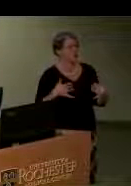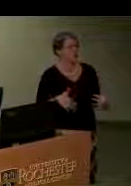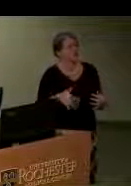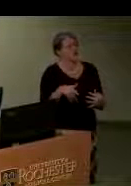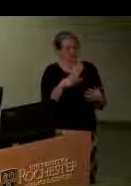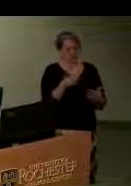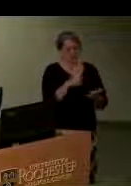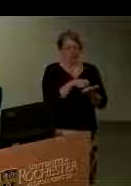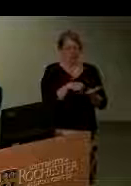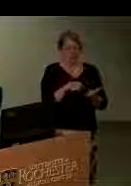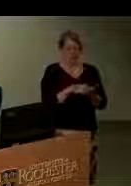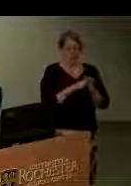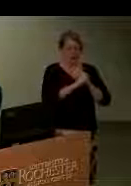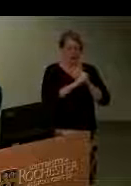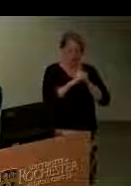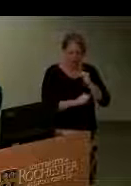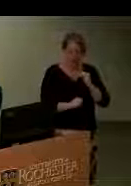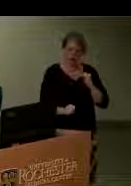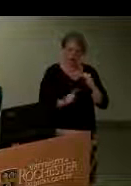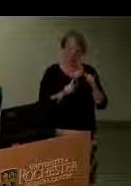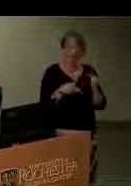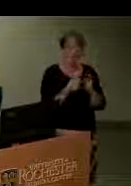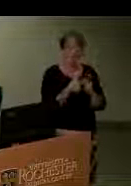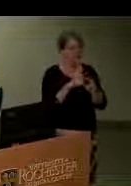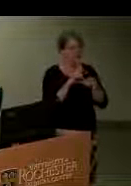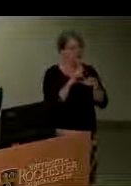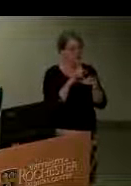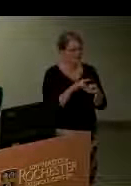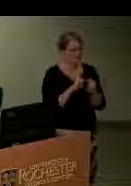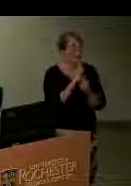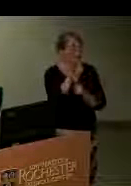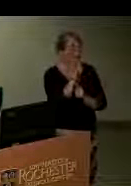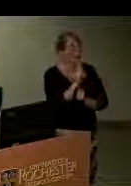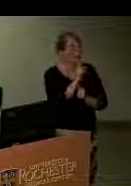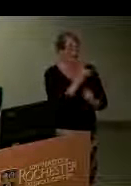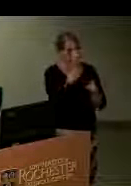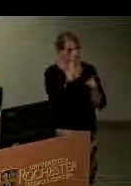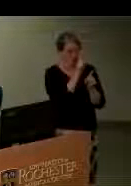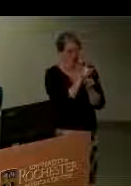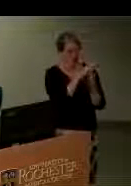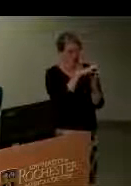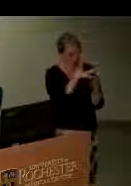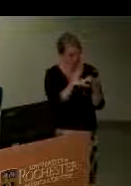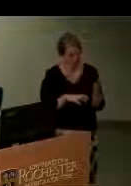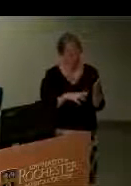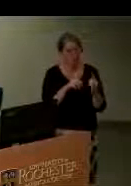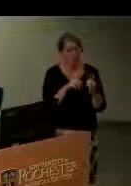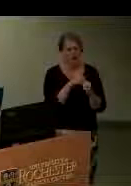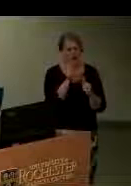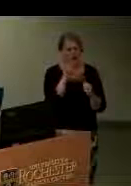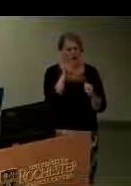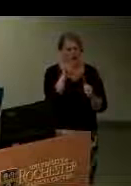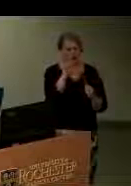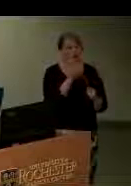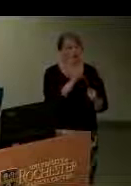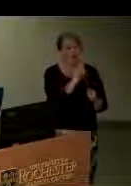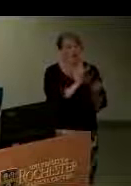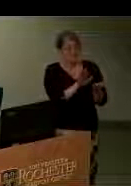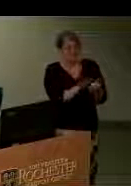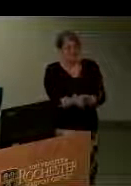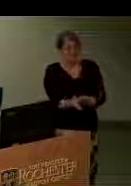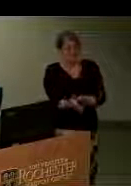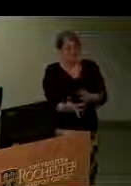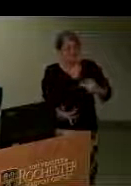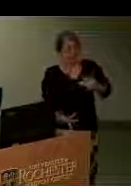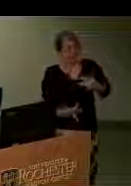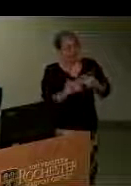wrote extensively about his relationship with his twin brother. And that when his twin brother died, what that did